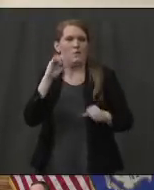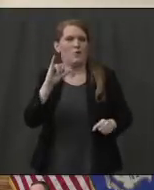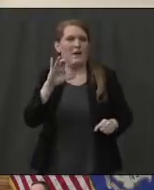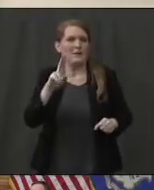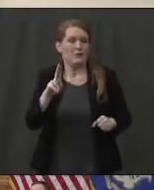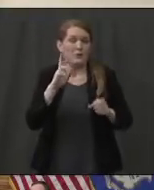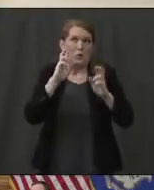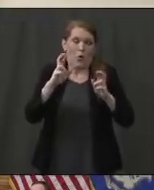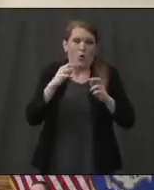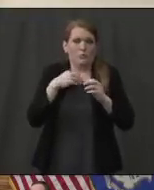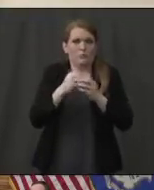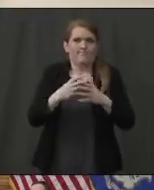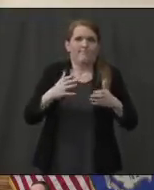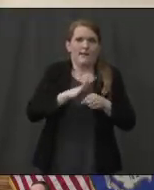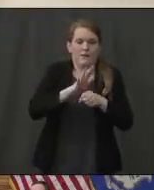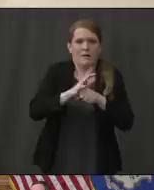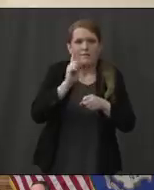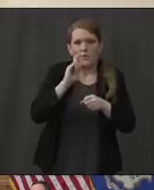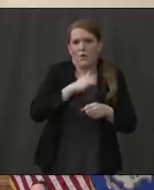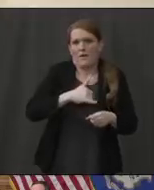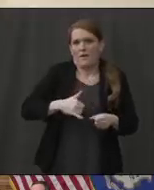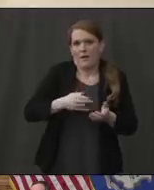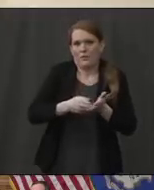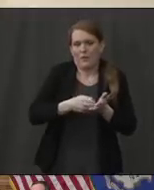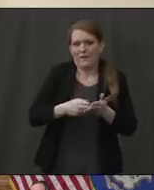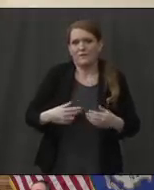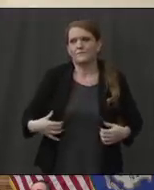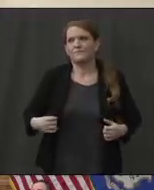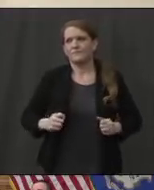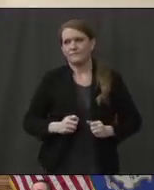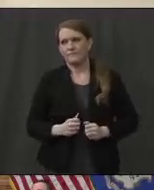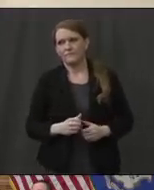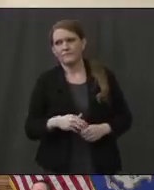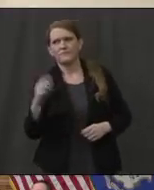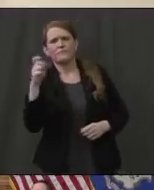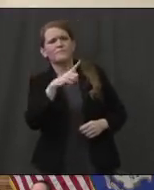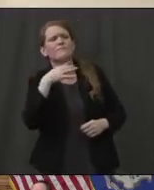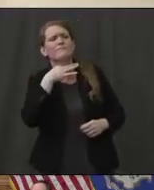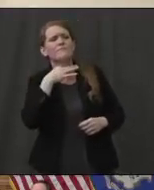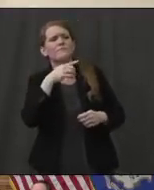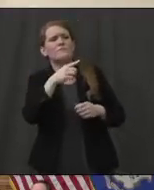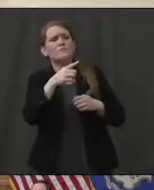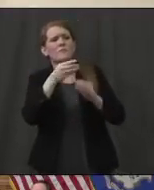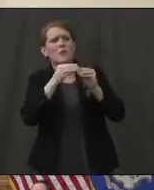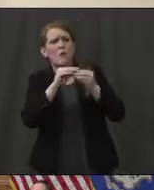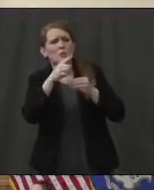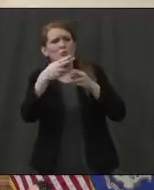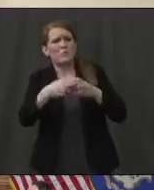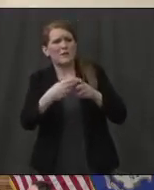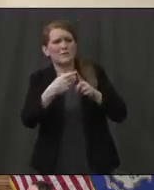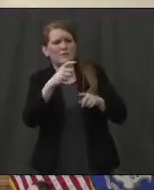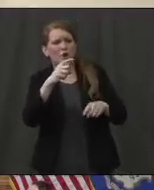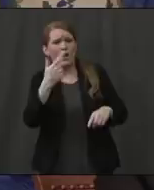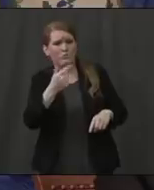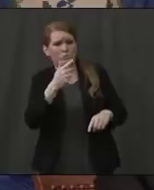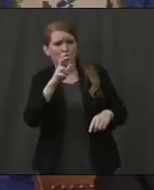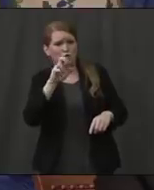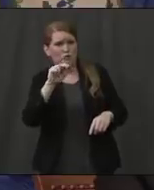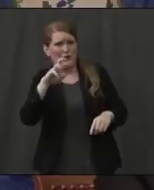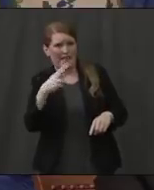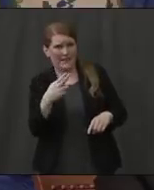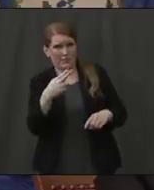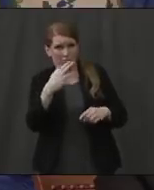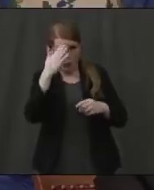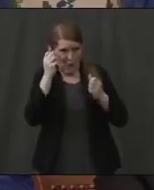percentage-wise, or are half the people, the numbers that you mentioned in Greenwich, are they from New Yorkers spilling over the border? I don't have those